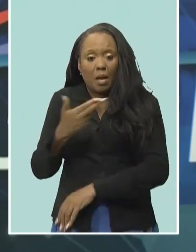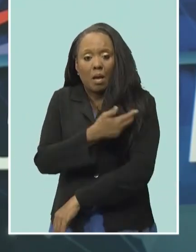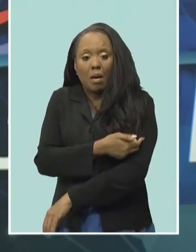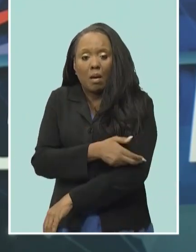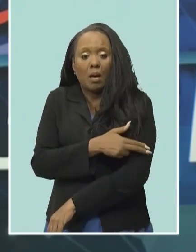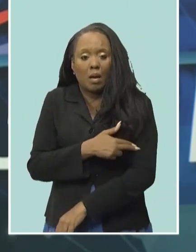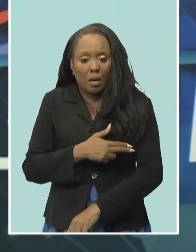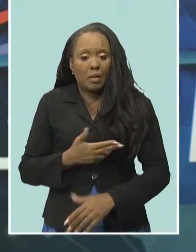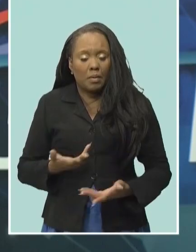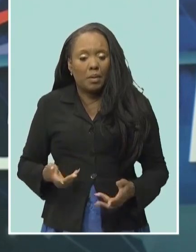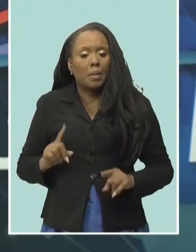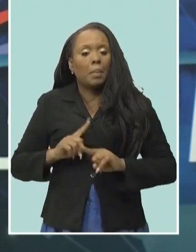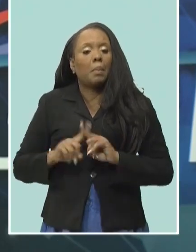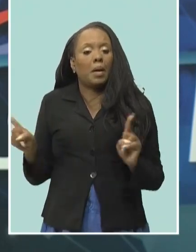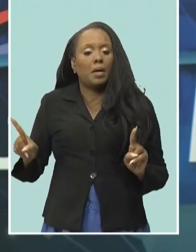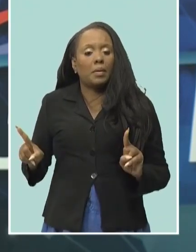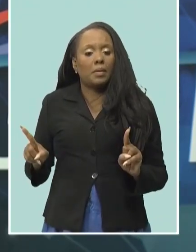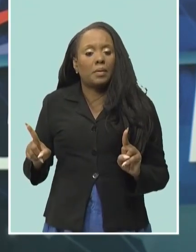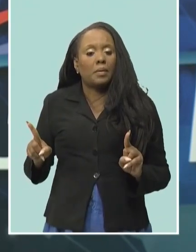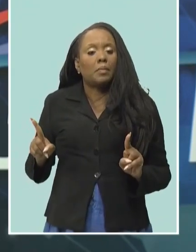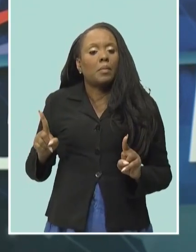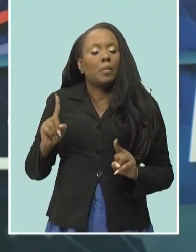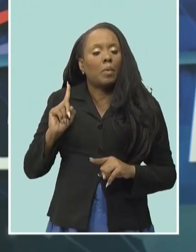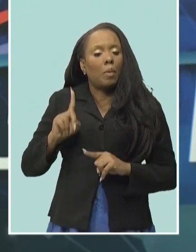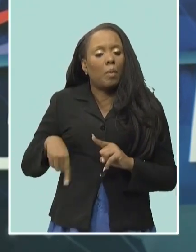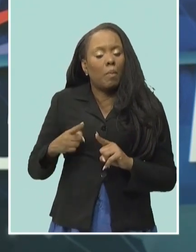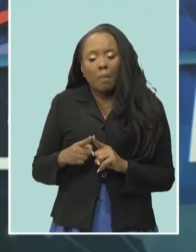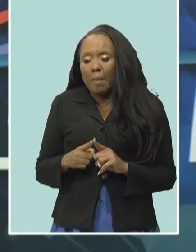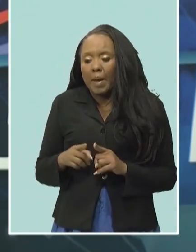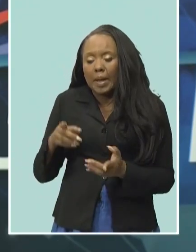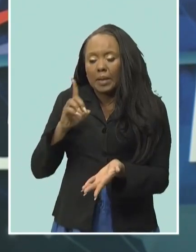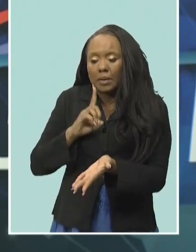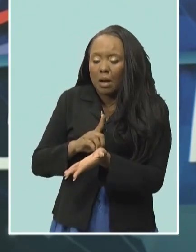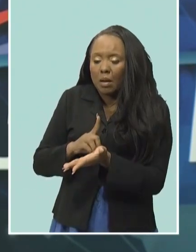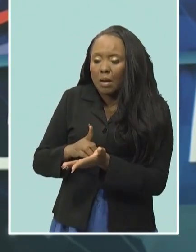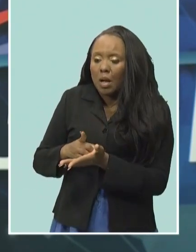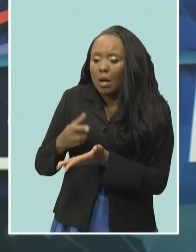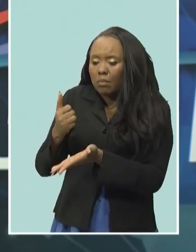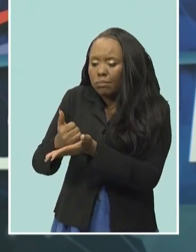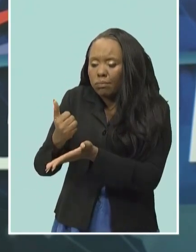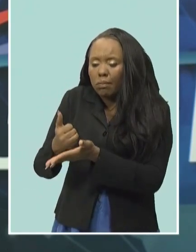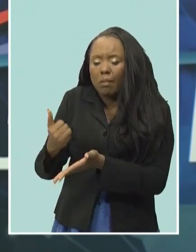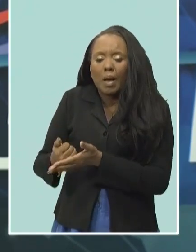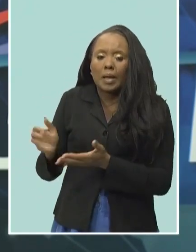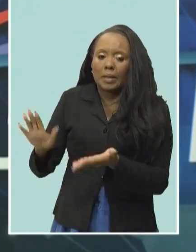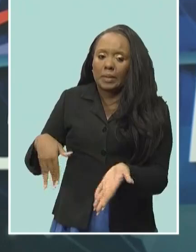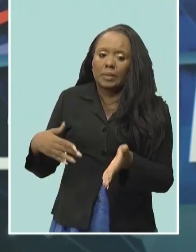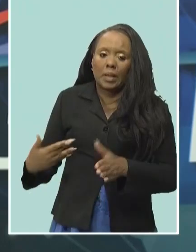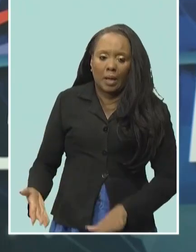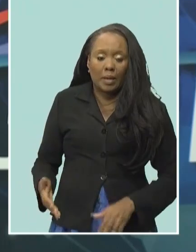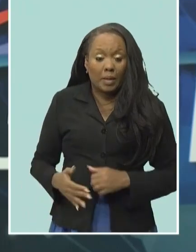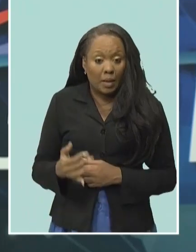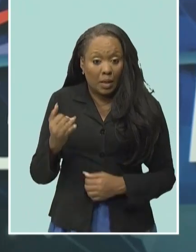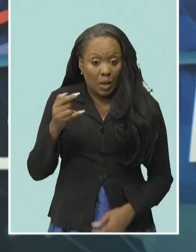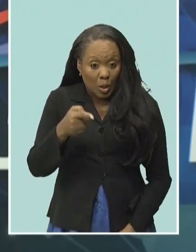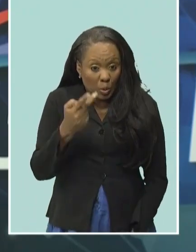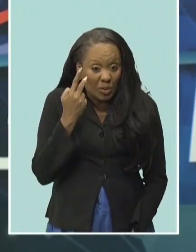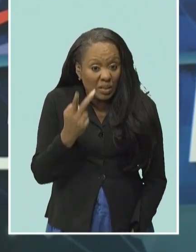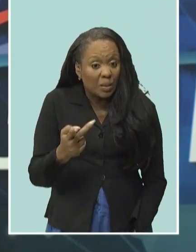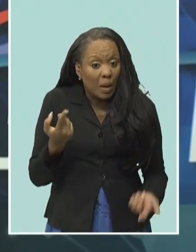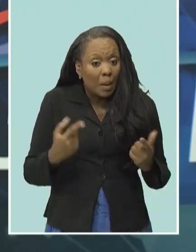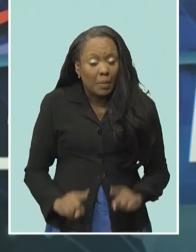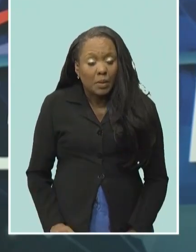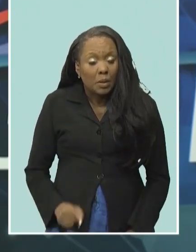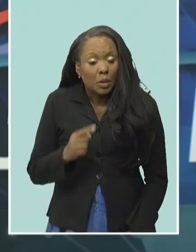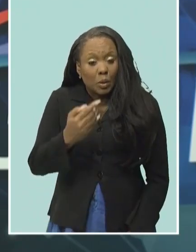Queen Elizabeth Hospital. Police say he subsequently died while undergoing emergency medical treatment. Anyone who may have witnessed or